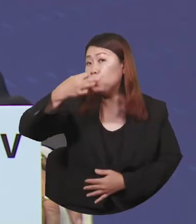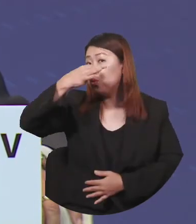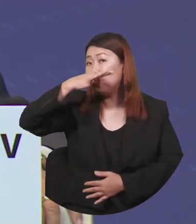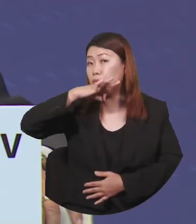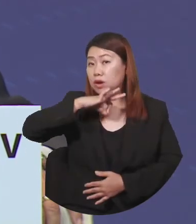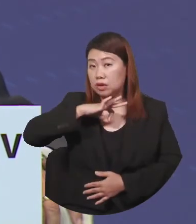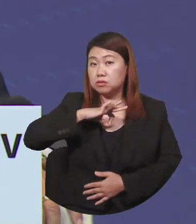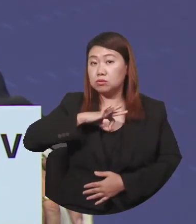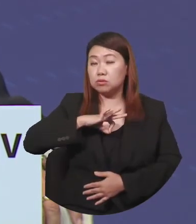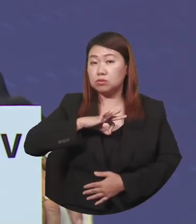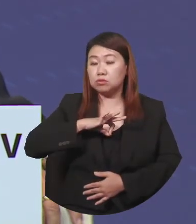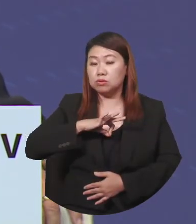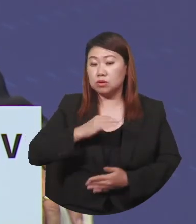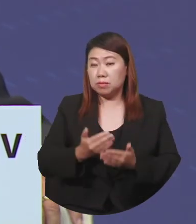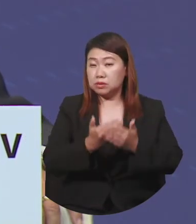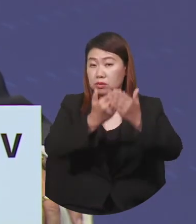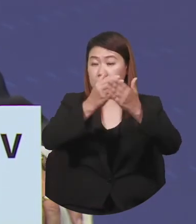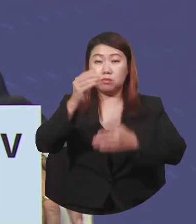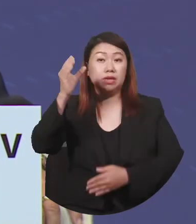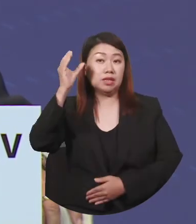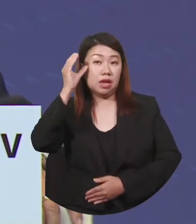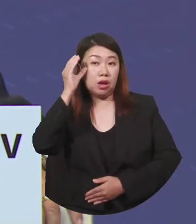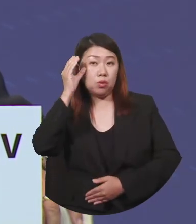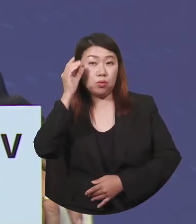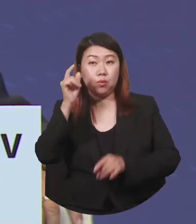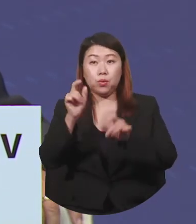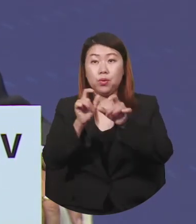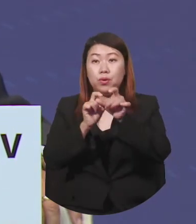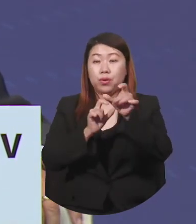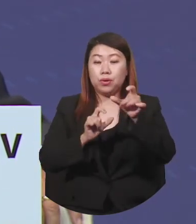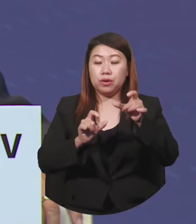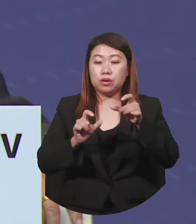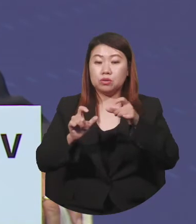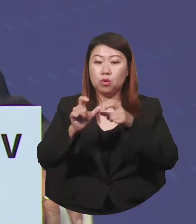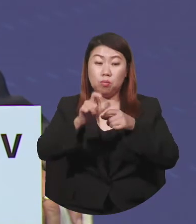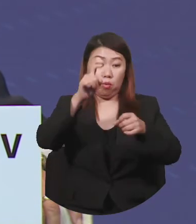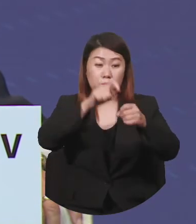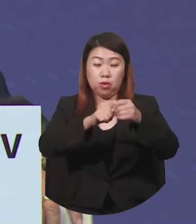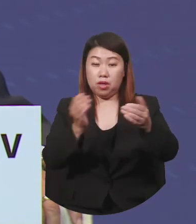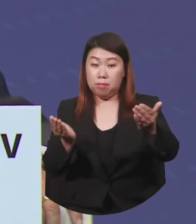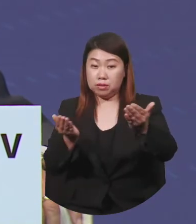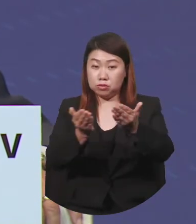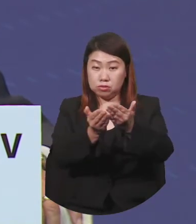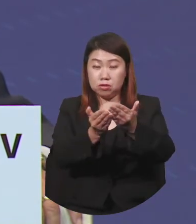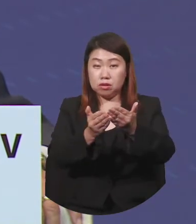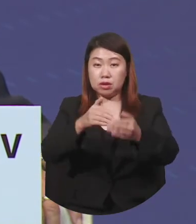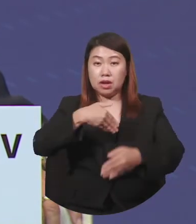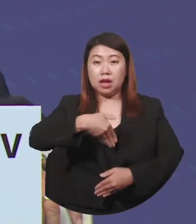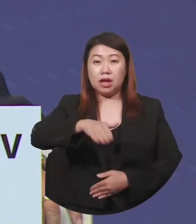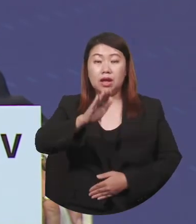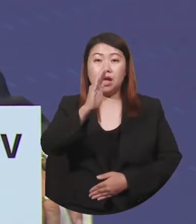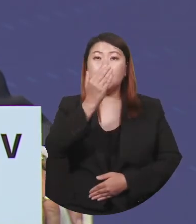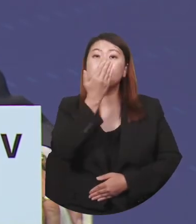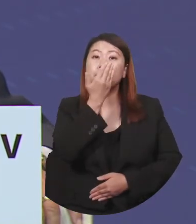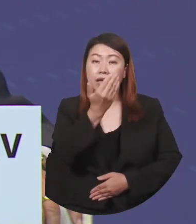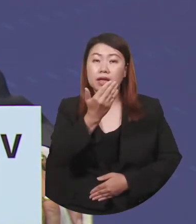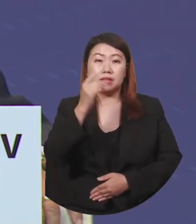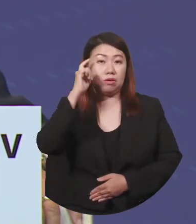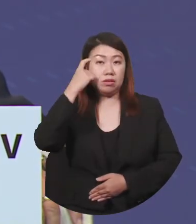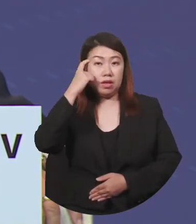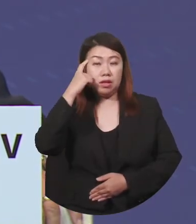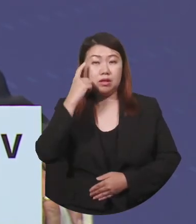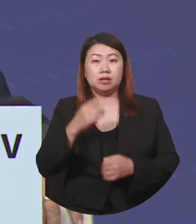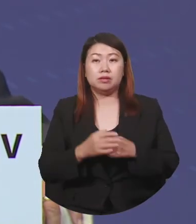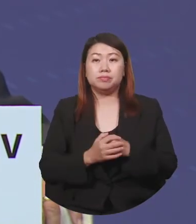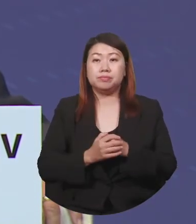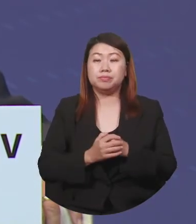and much more targeted. And we are there to complement